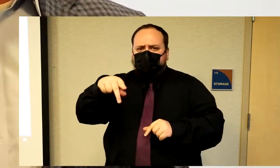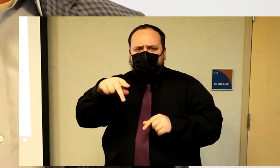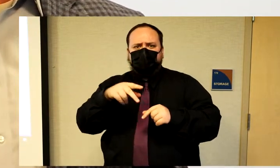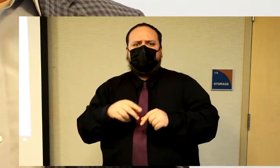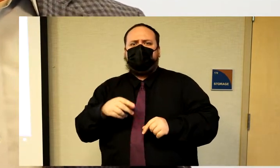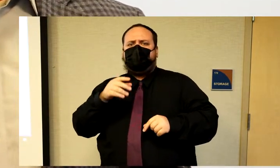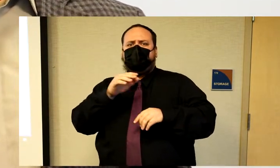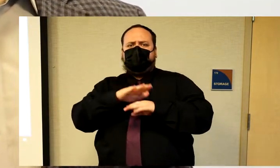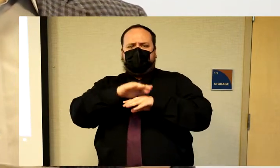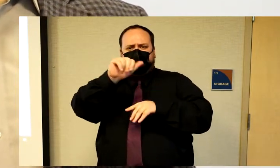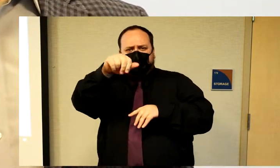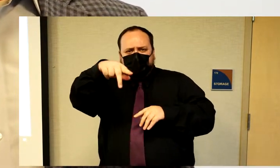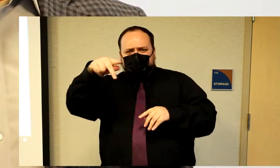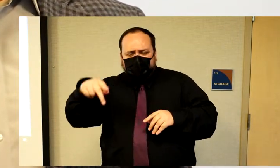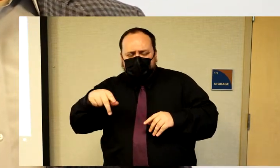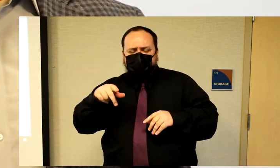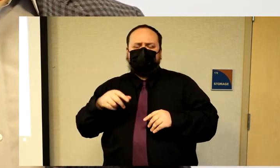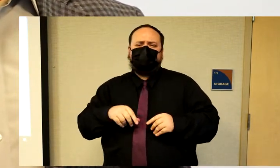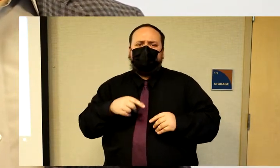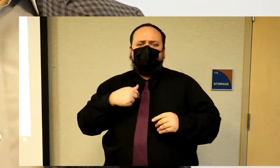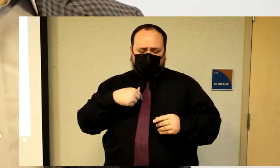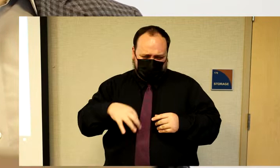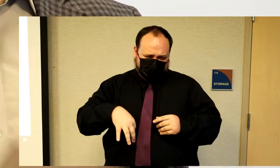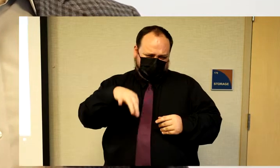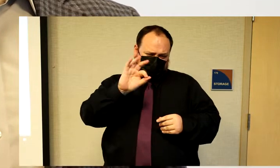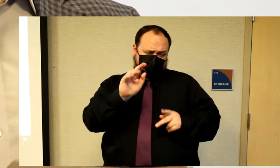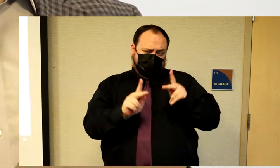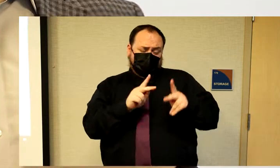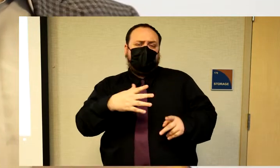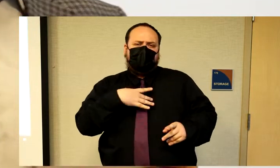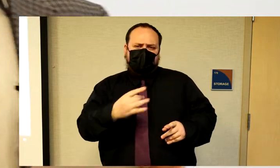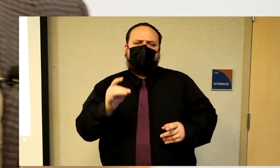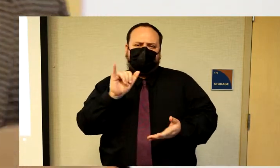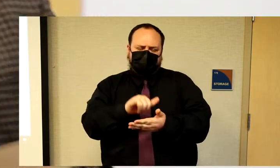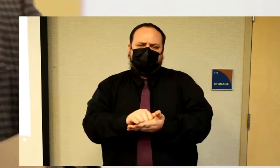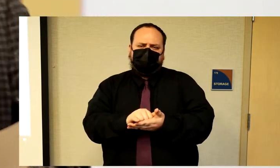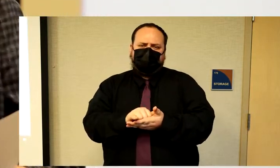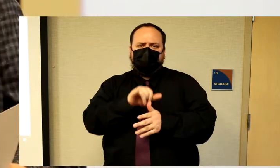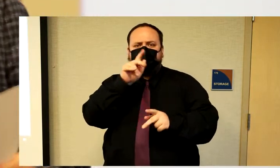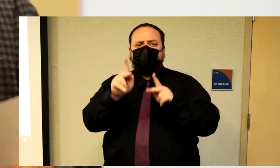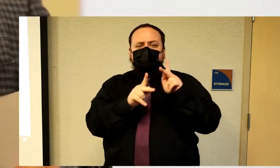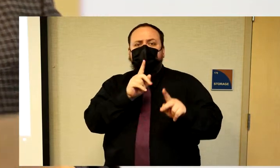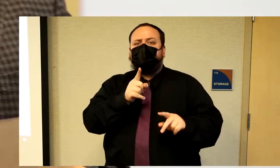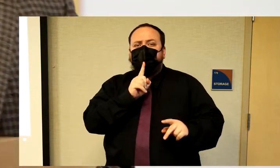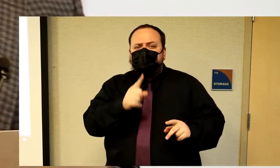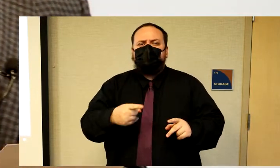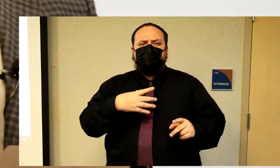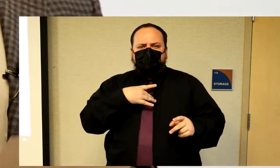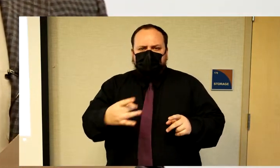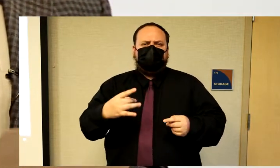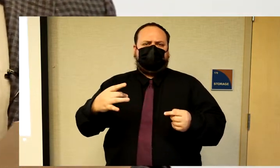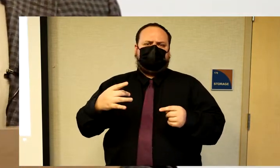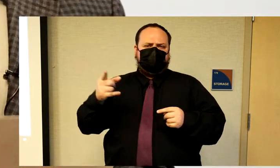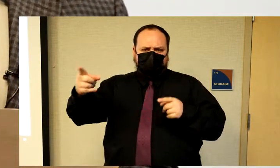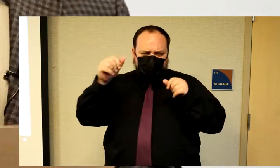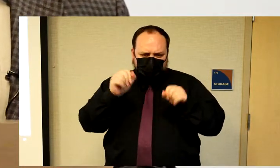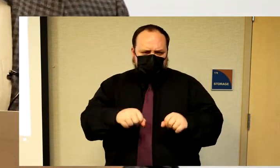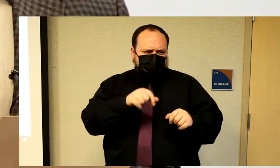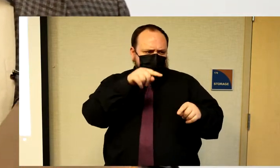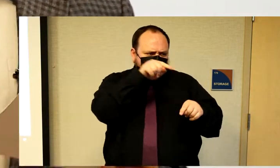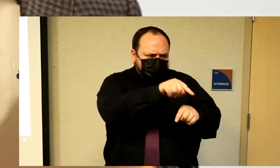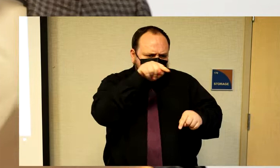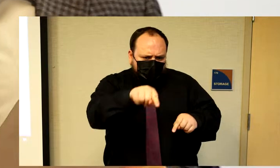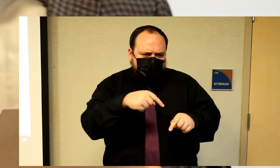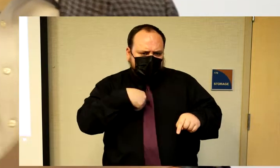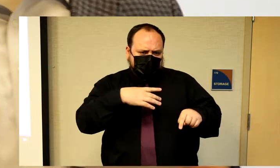in on the areas that you want. We found that people have really liked that, to be able to really drill down on where their favorite KFC is,